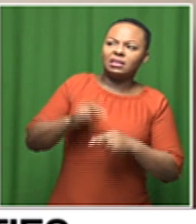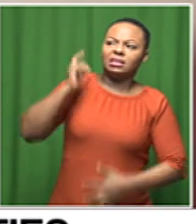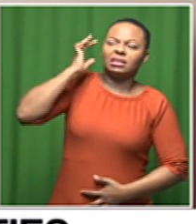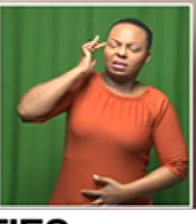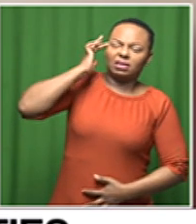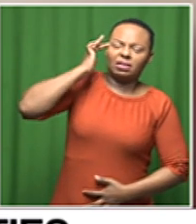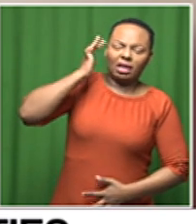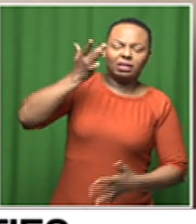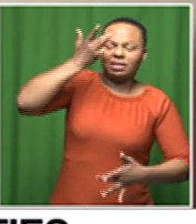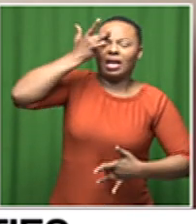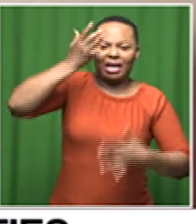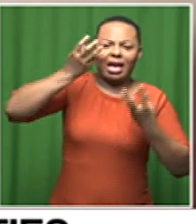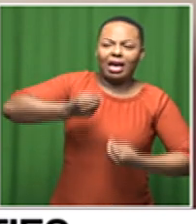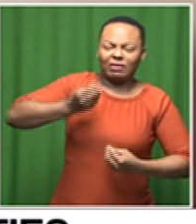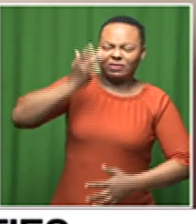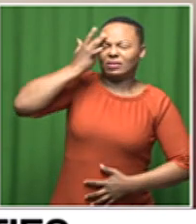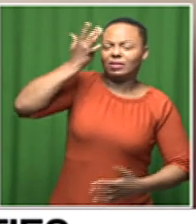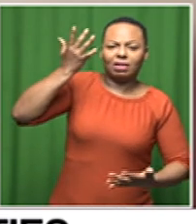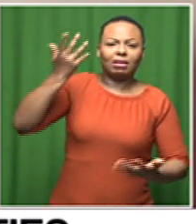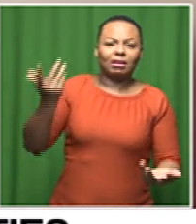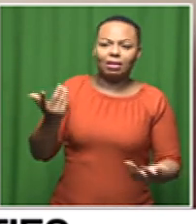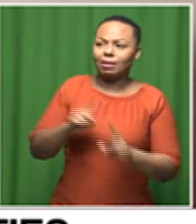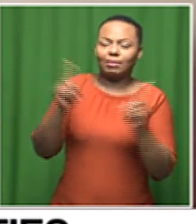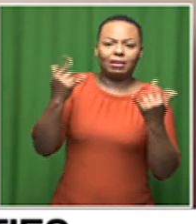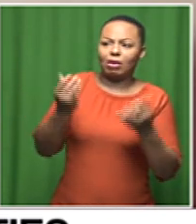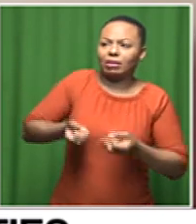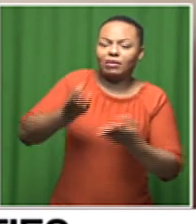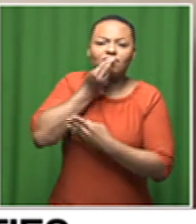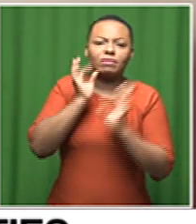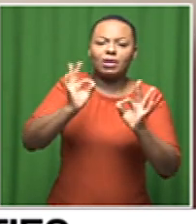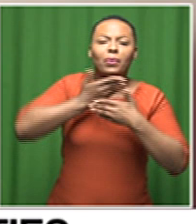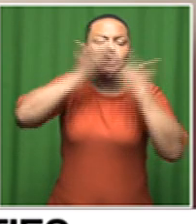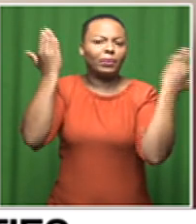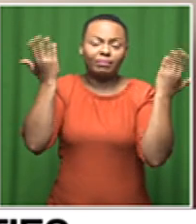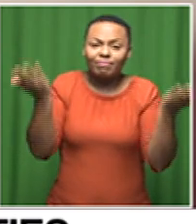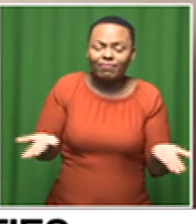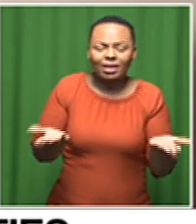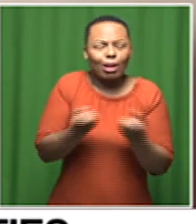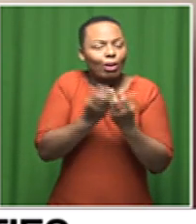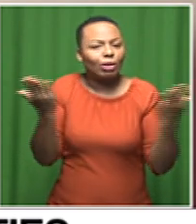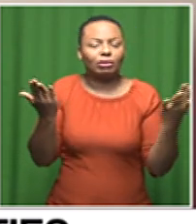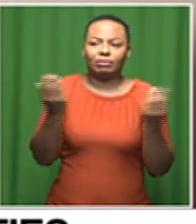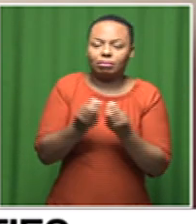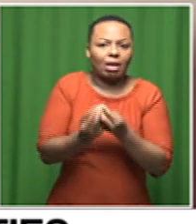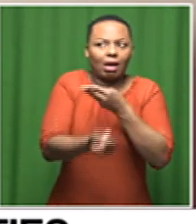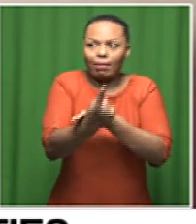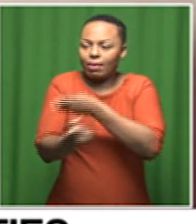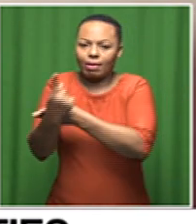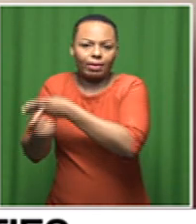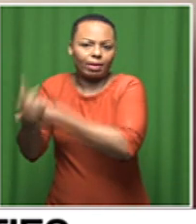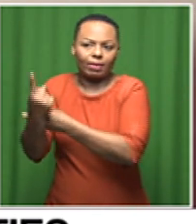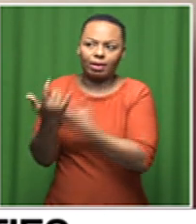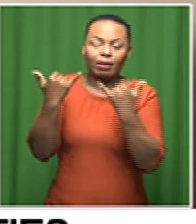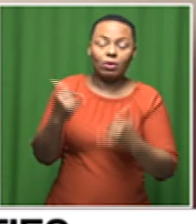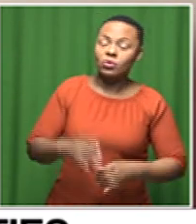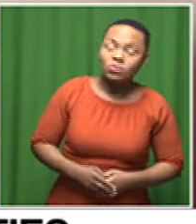and sometimes they are not provided enough food and they are not given treatment. So there are a lot of cases, and the way it is,